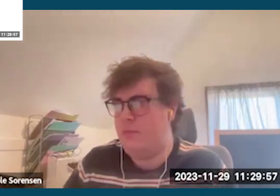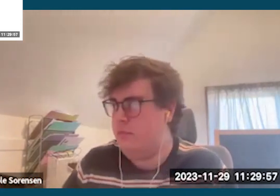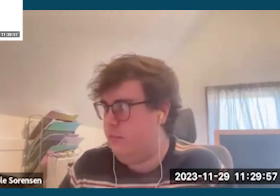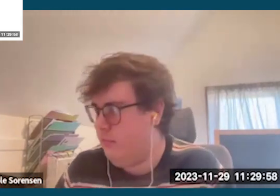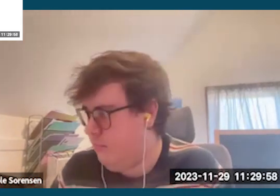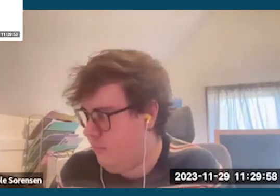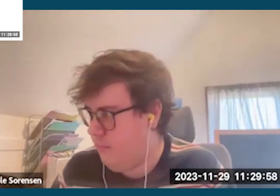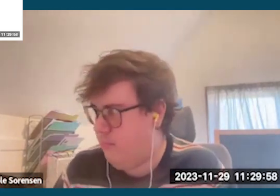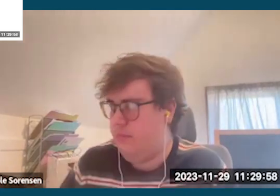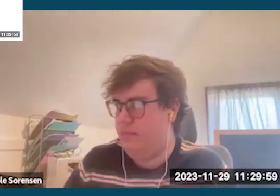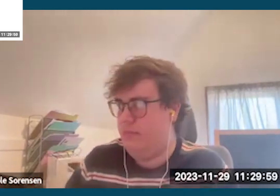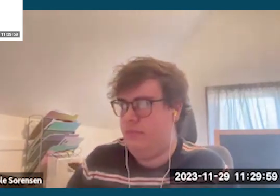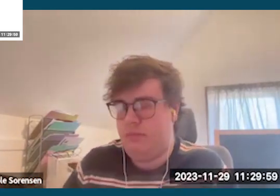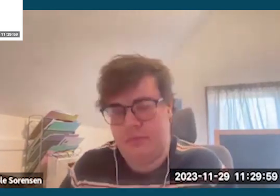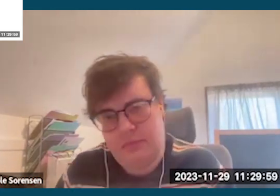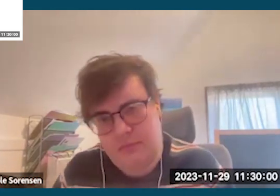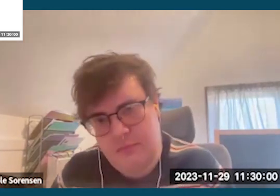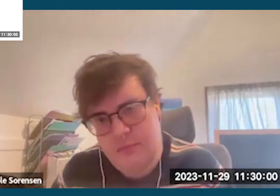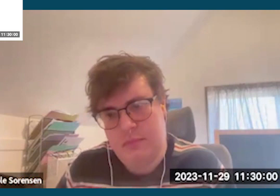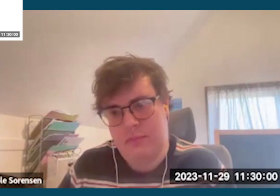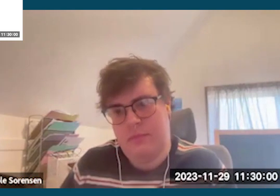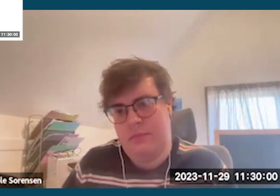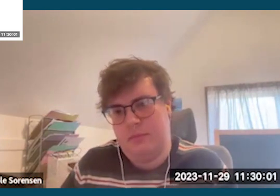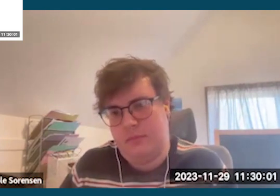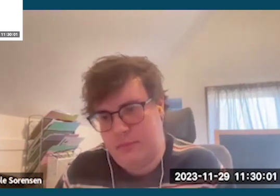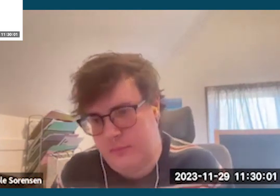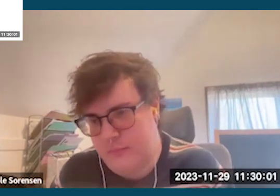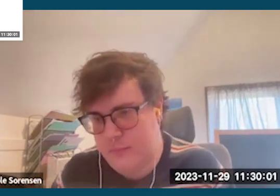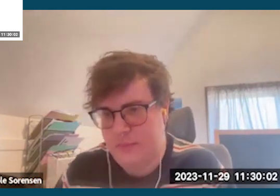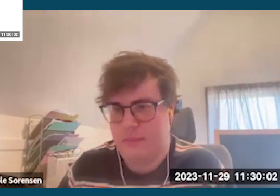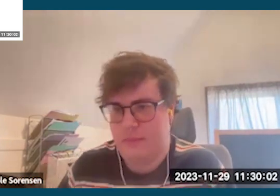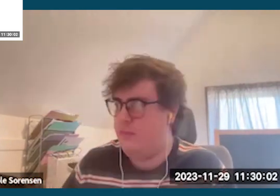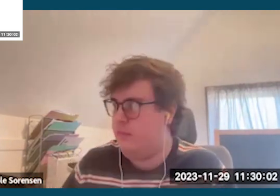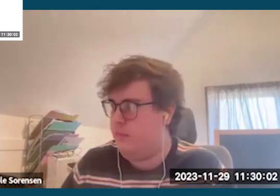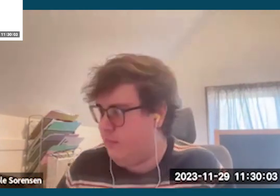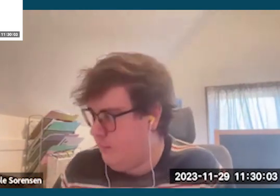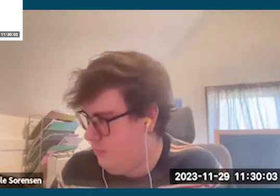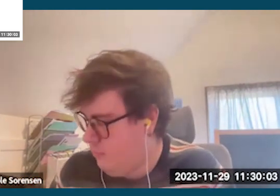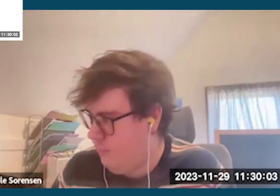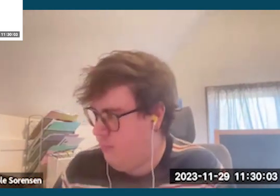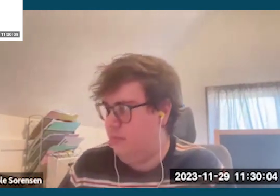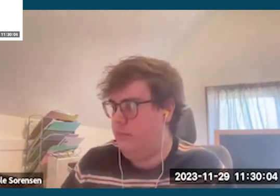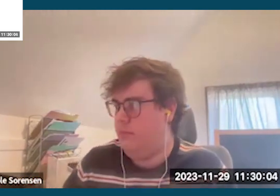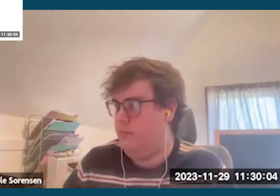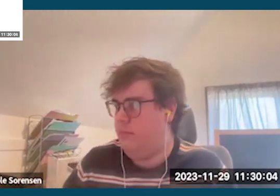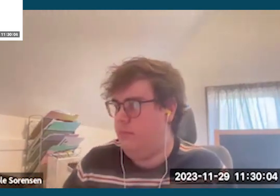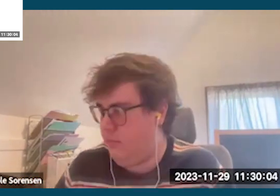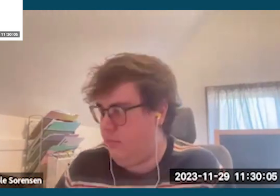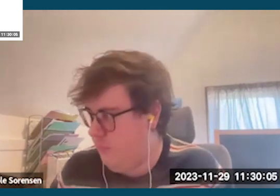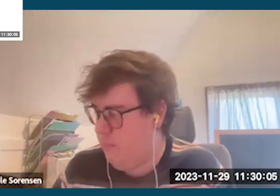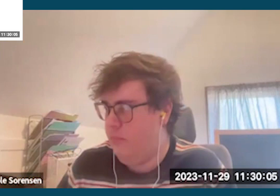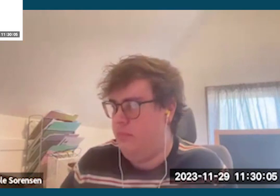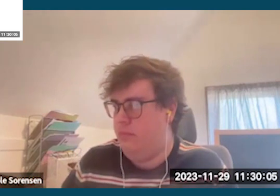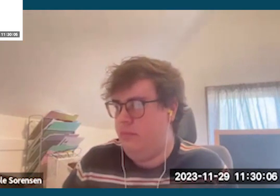has just wielded one of those video interpreter devices without asking. Being ready to provide an interpreter